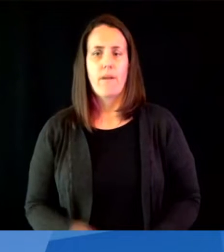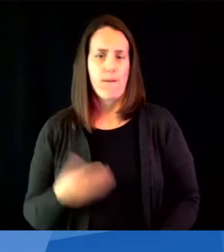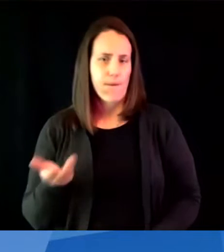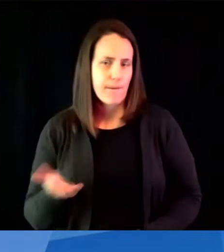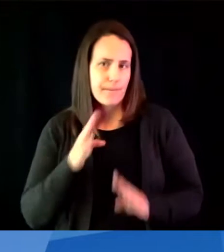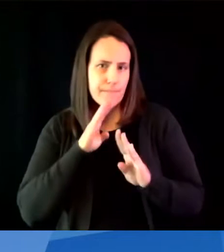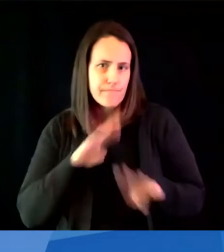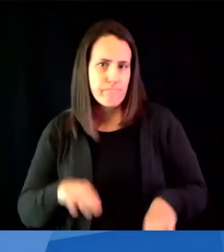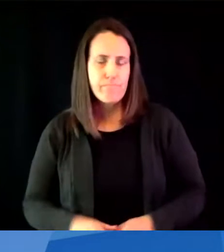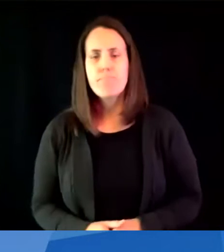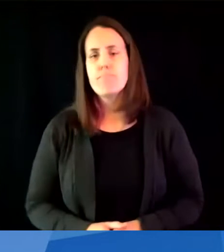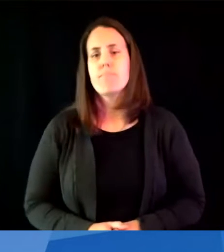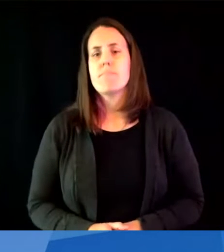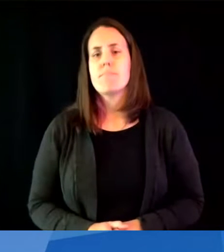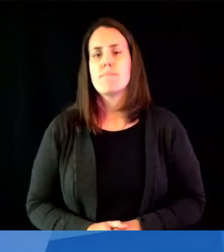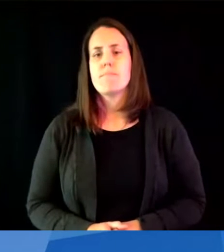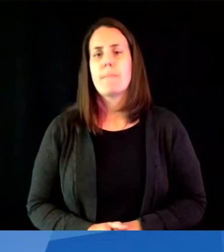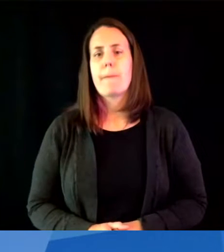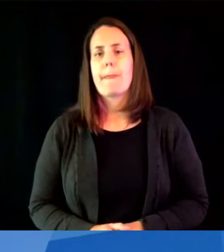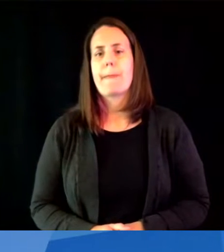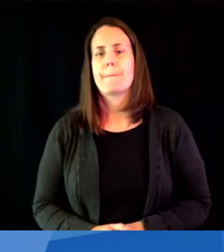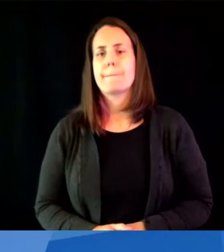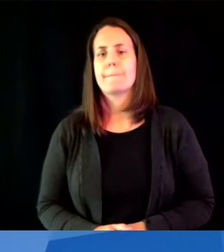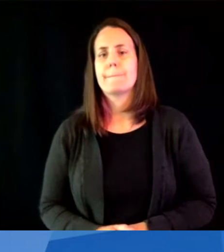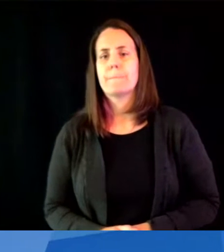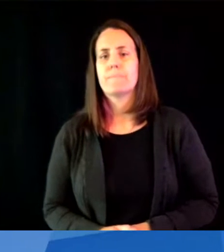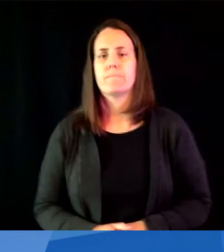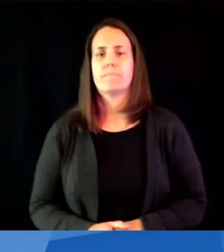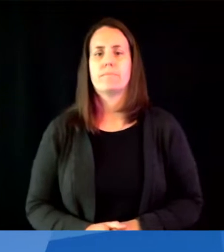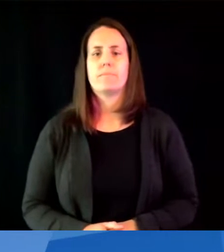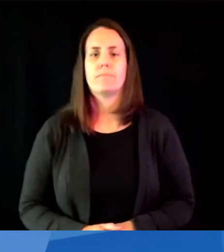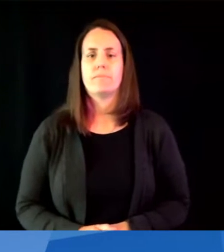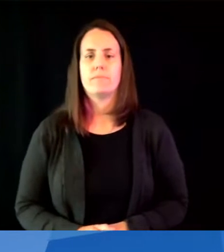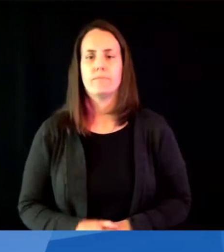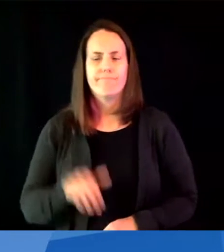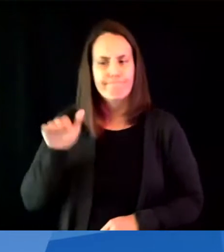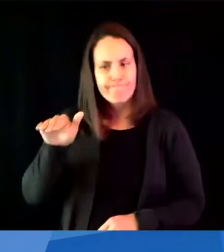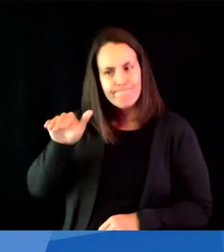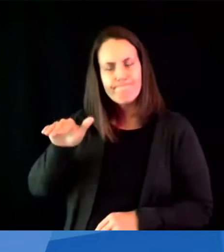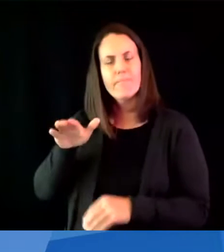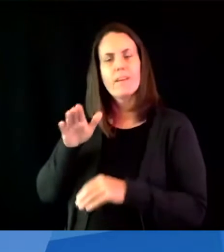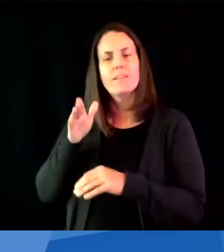And a reminder, *6 to mute and unmute your phone.